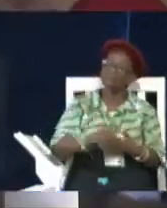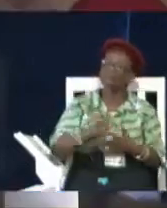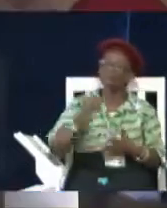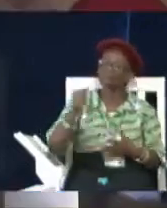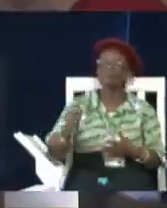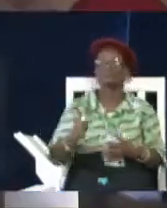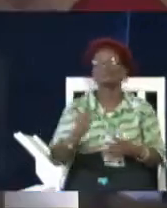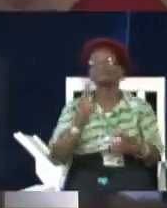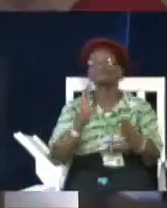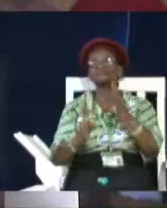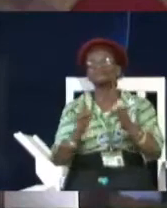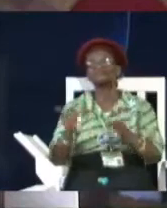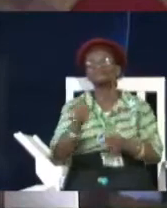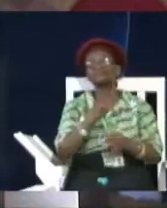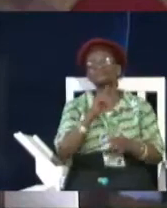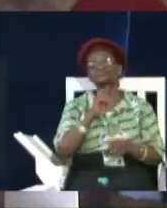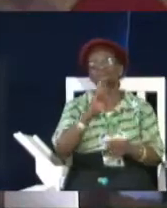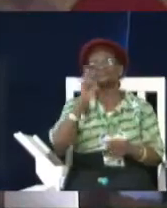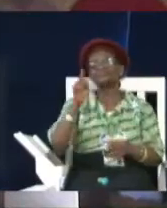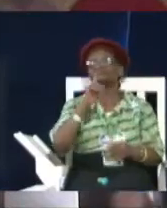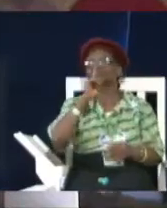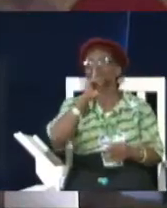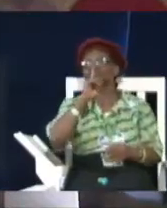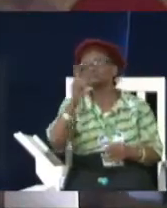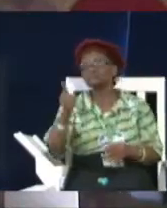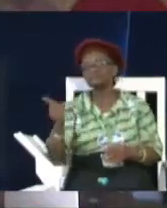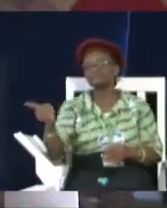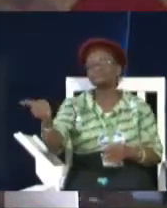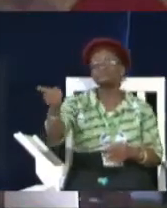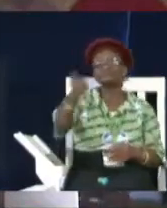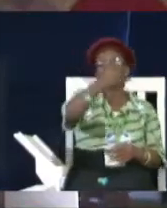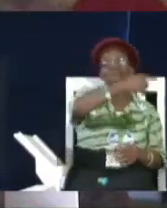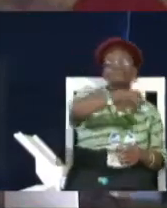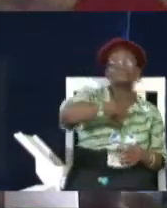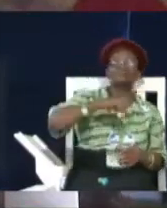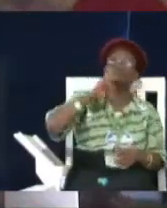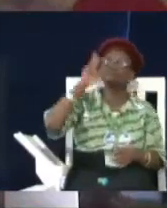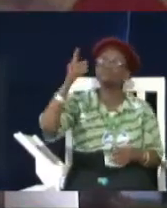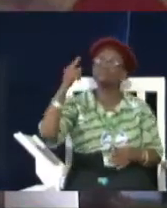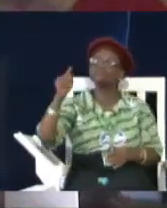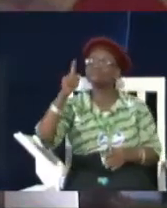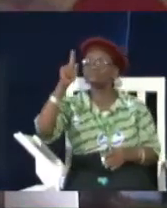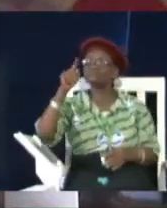Yeah. If you are sure you are the one, let your amen be loud.